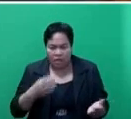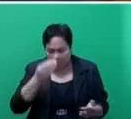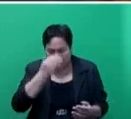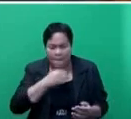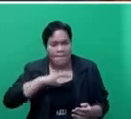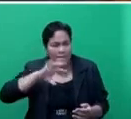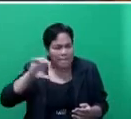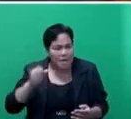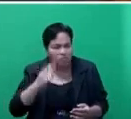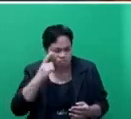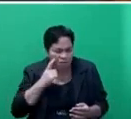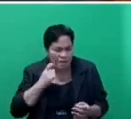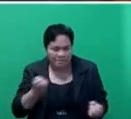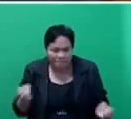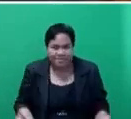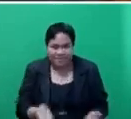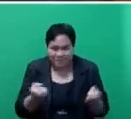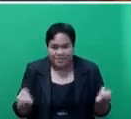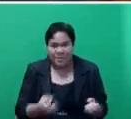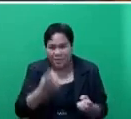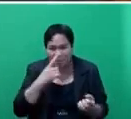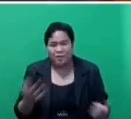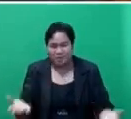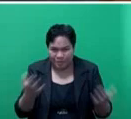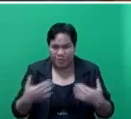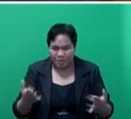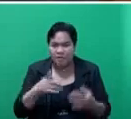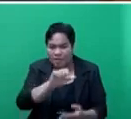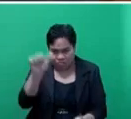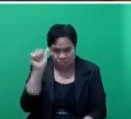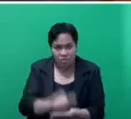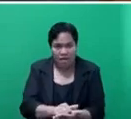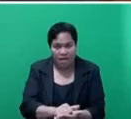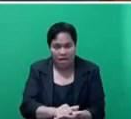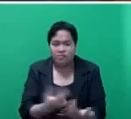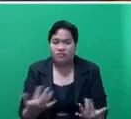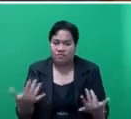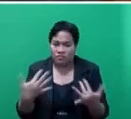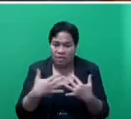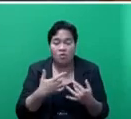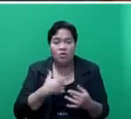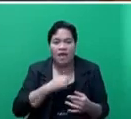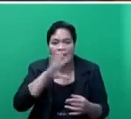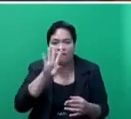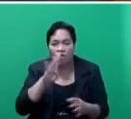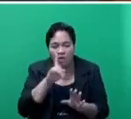be made to get our people to exercise their rights, which comes to them once every 4